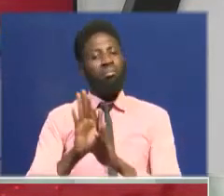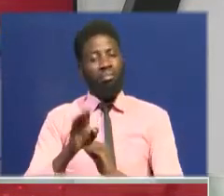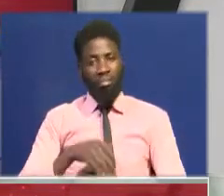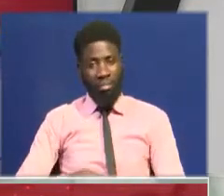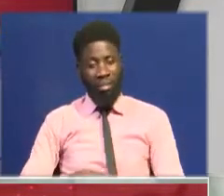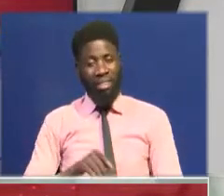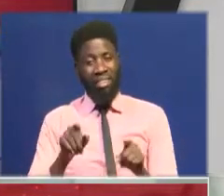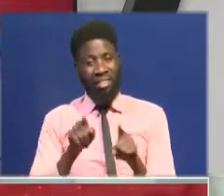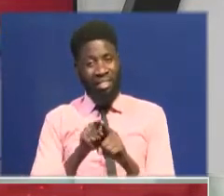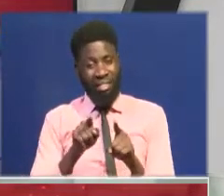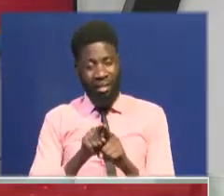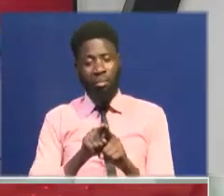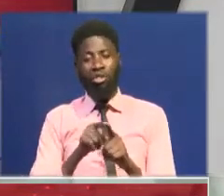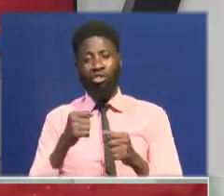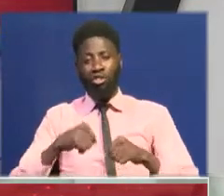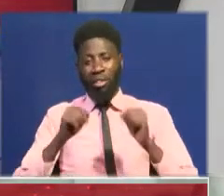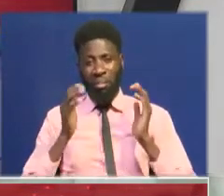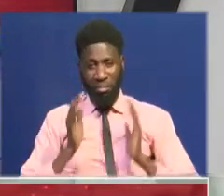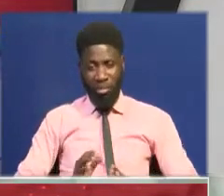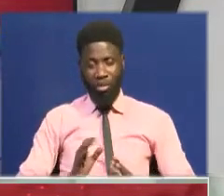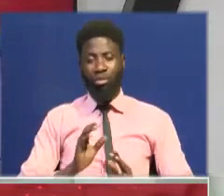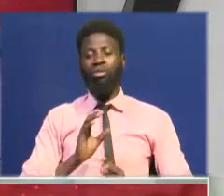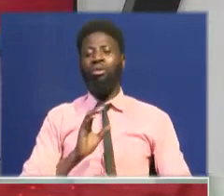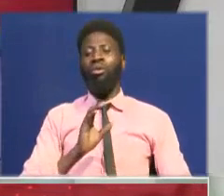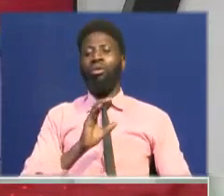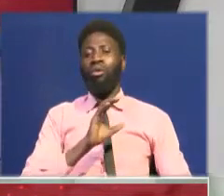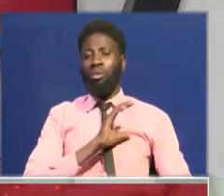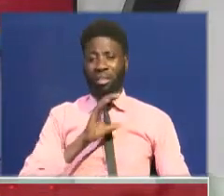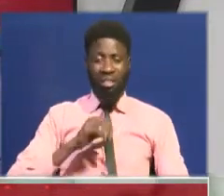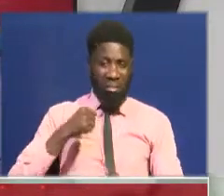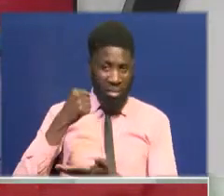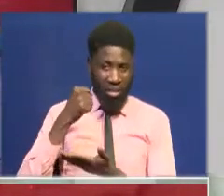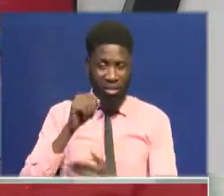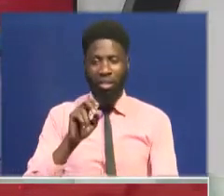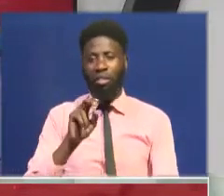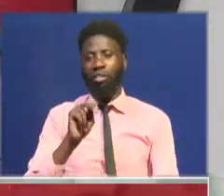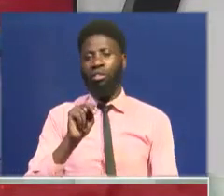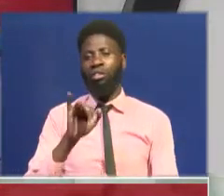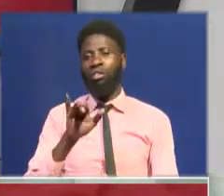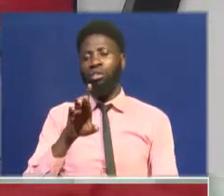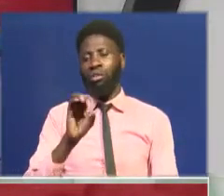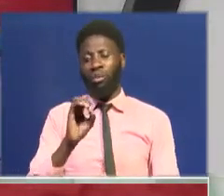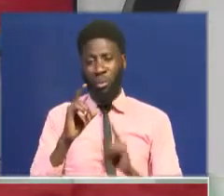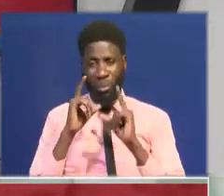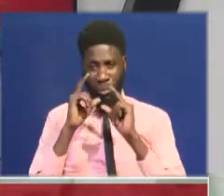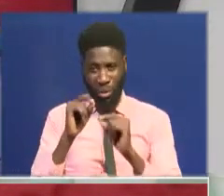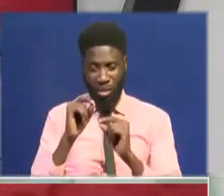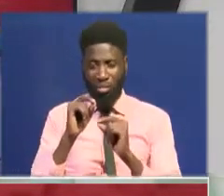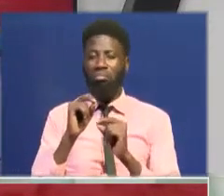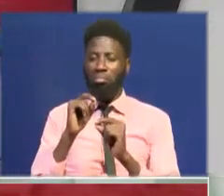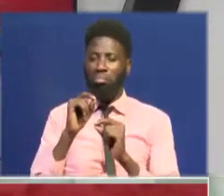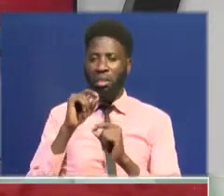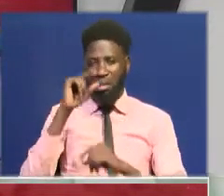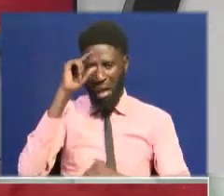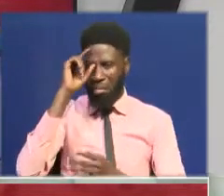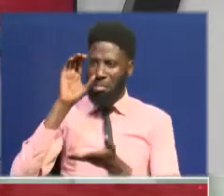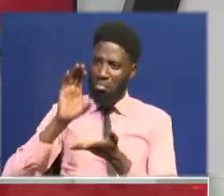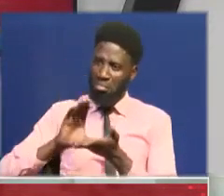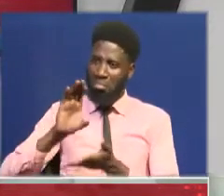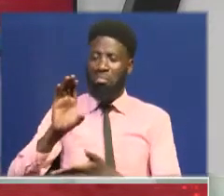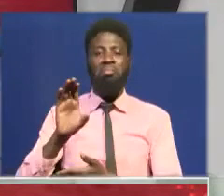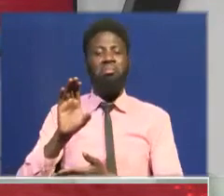assured coffee farmers of guaranteed returns, saying that at 6 billion shillings have been allocated to